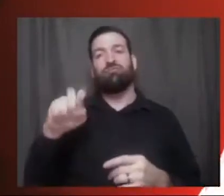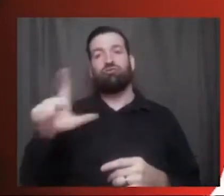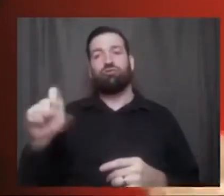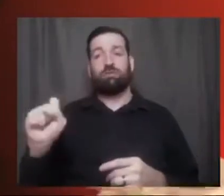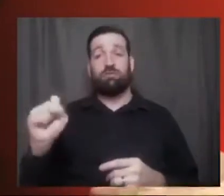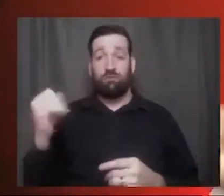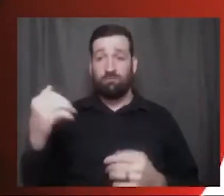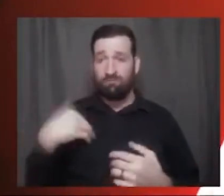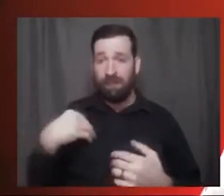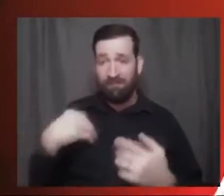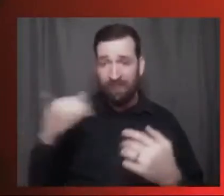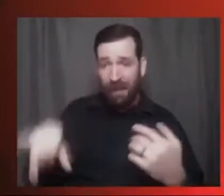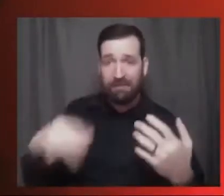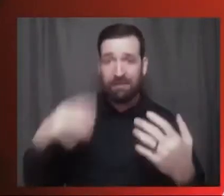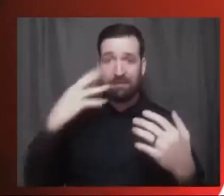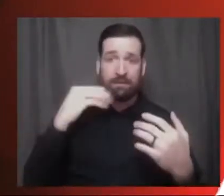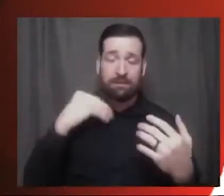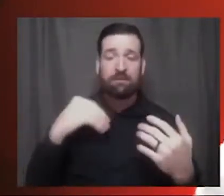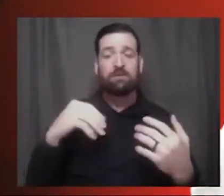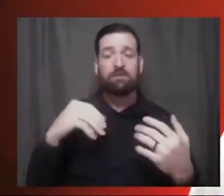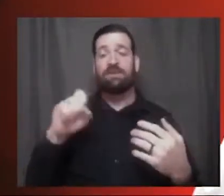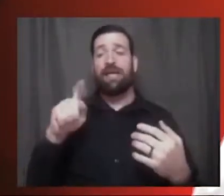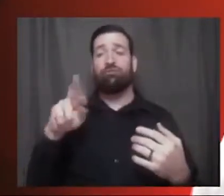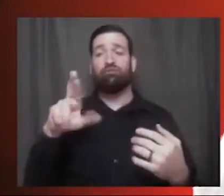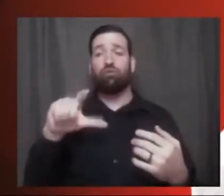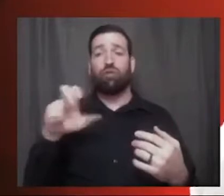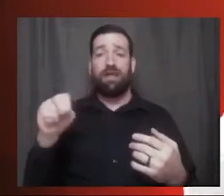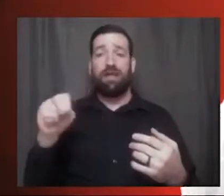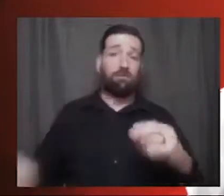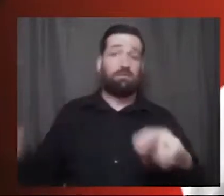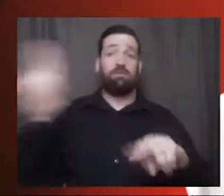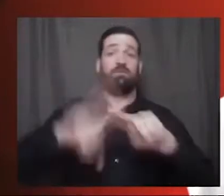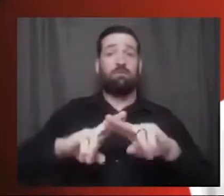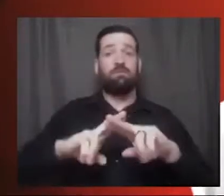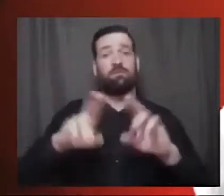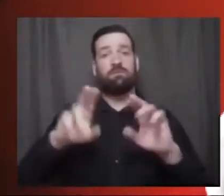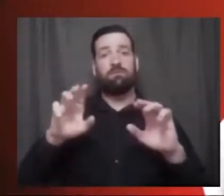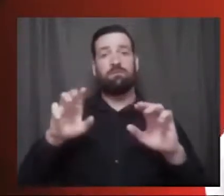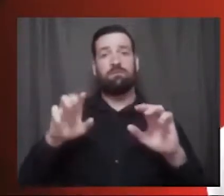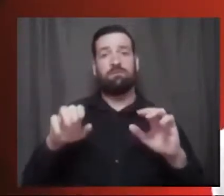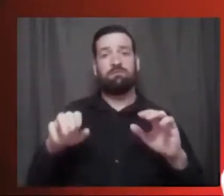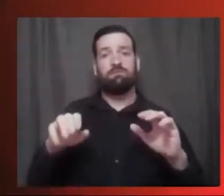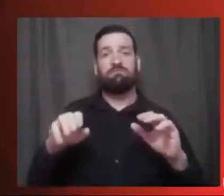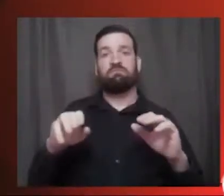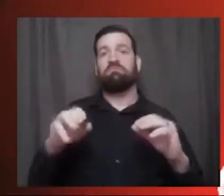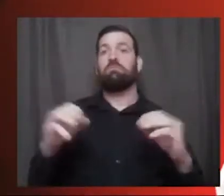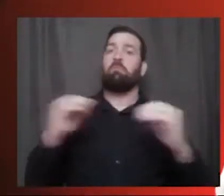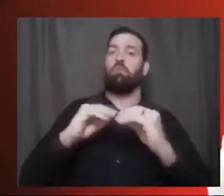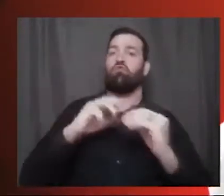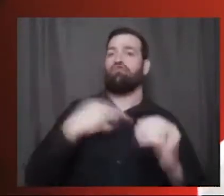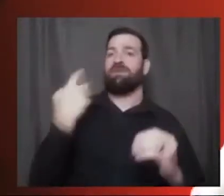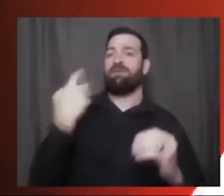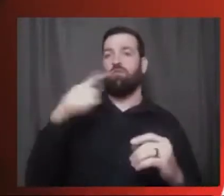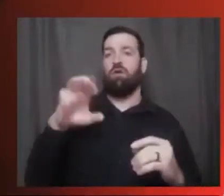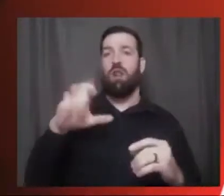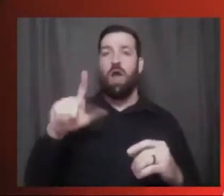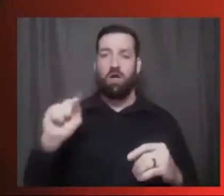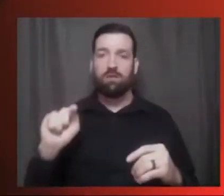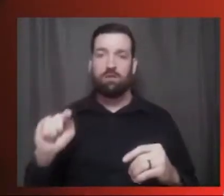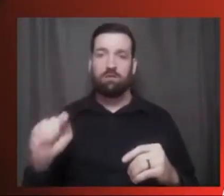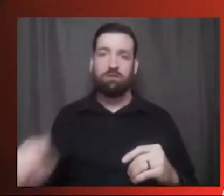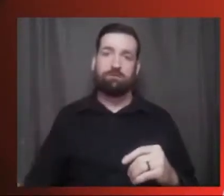you're putting estrogen on top, you can increase, estrogen increases the baseline risk of clot. So if you have reactive disease, potentially you